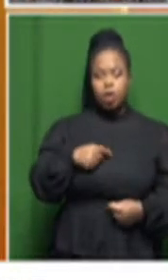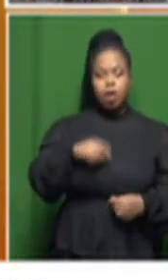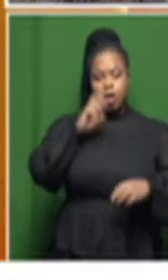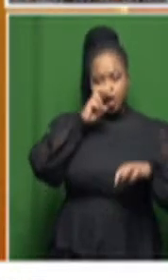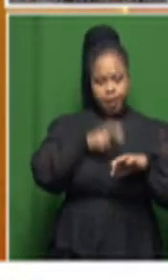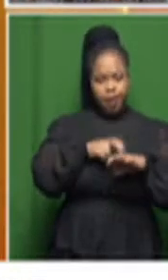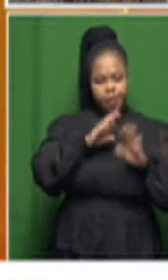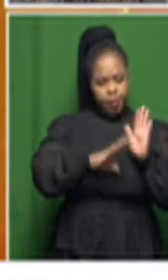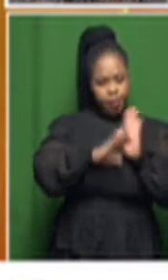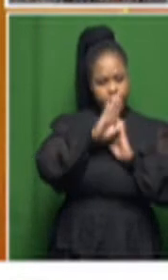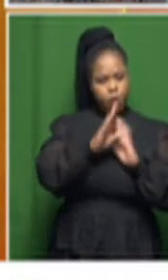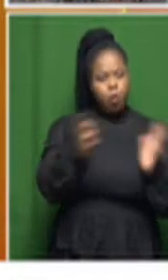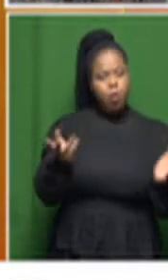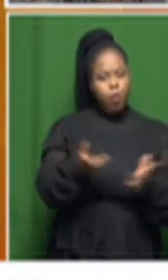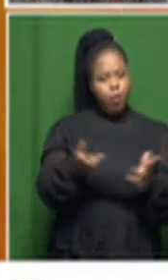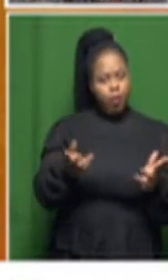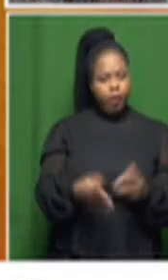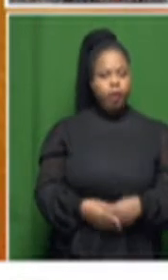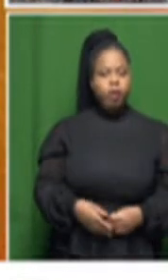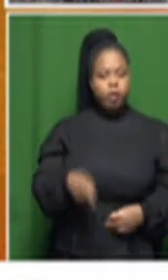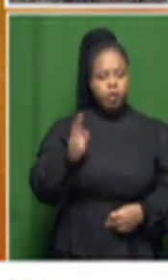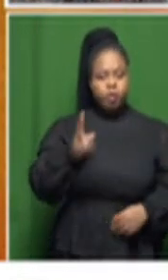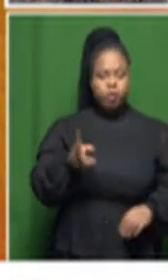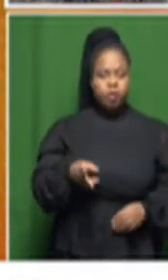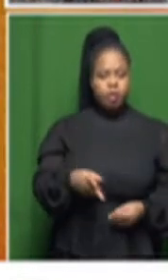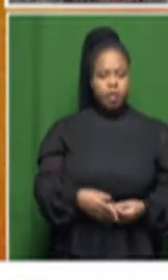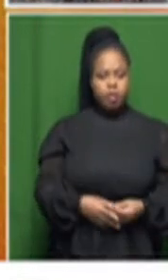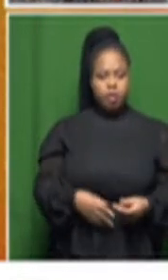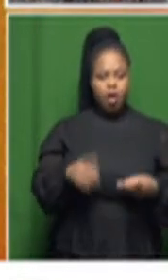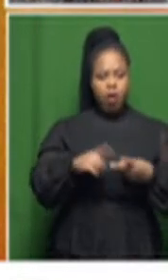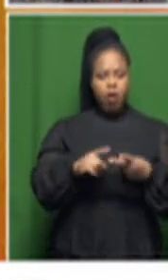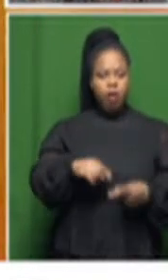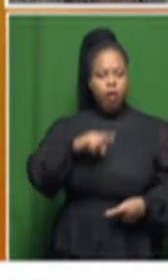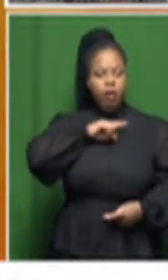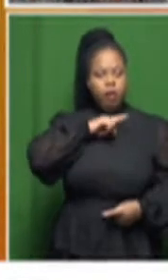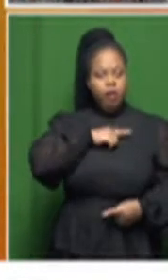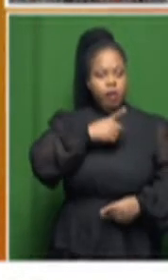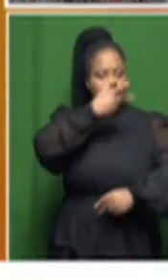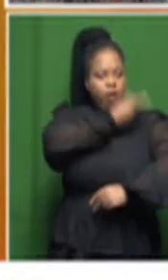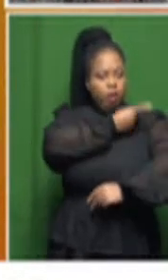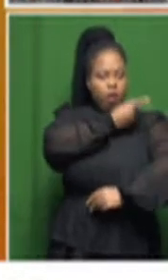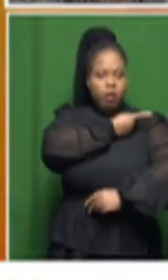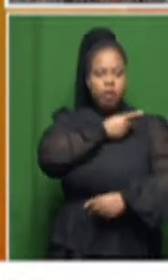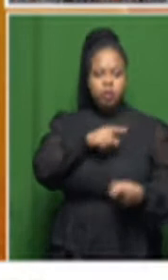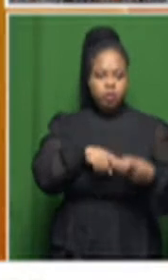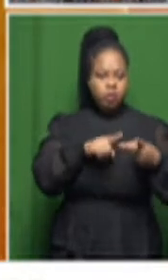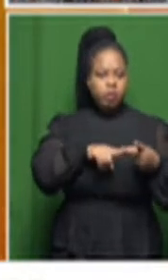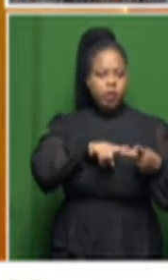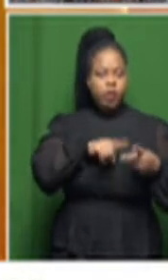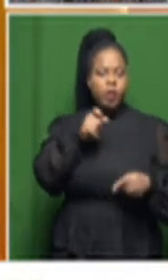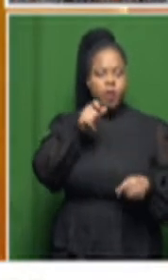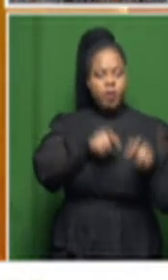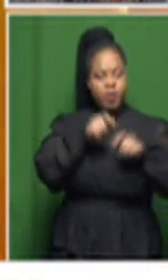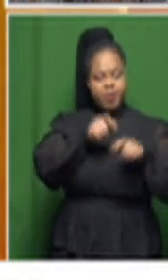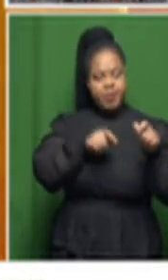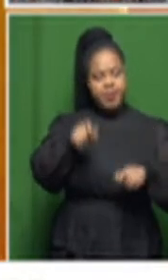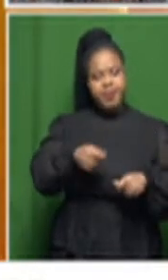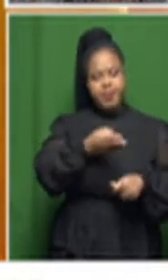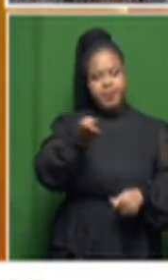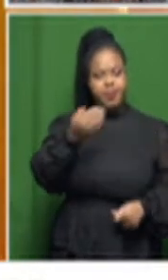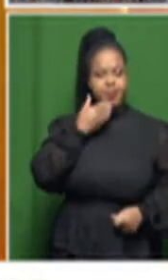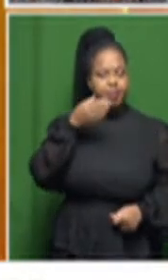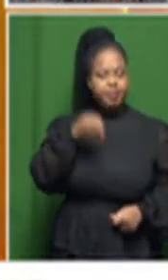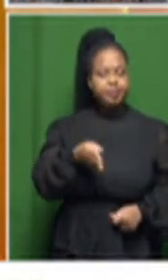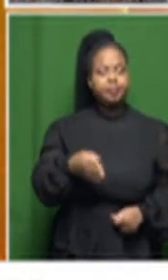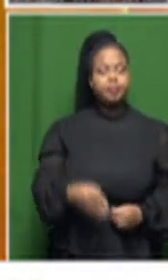we need to ramp up. And also the same in terms of vaccine against the actual population,